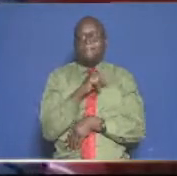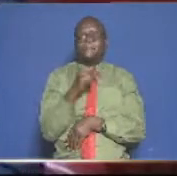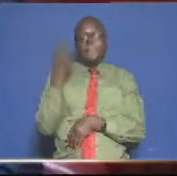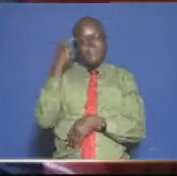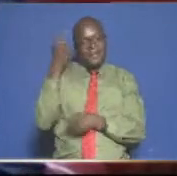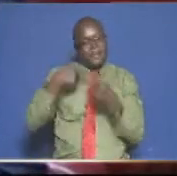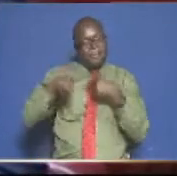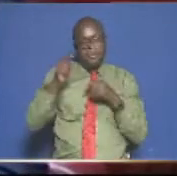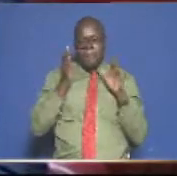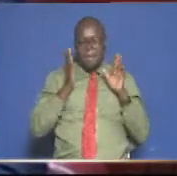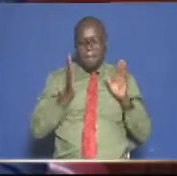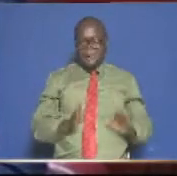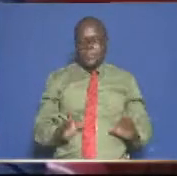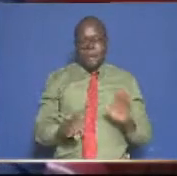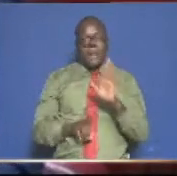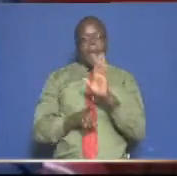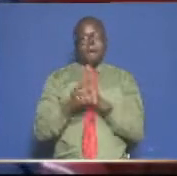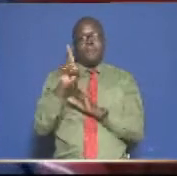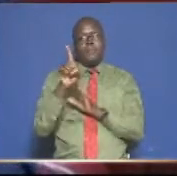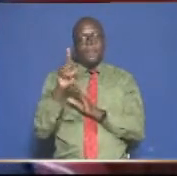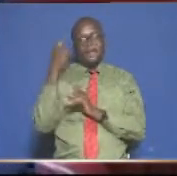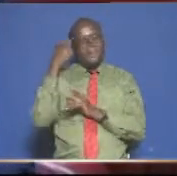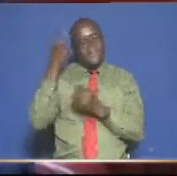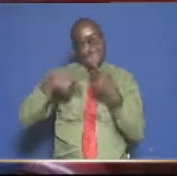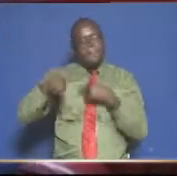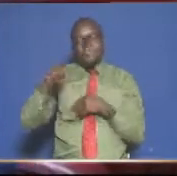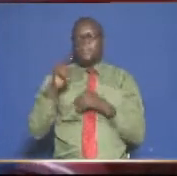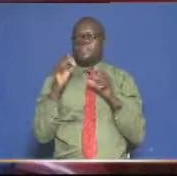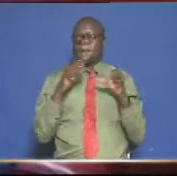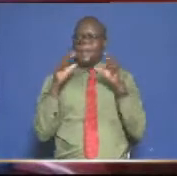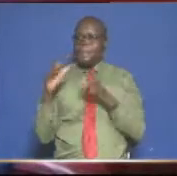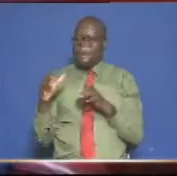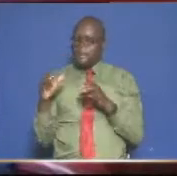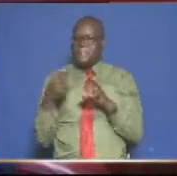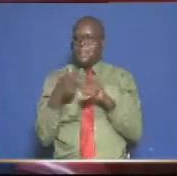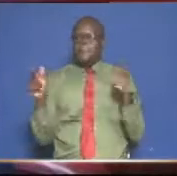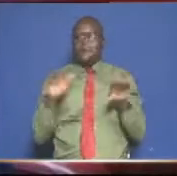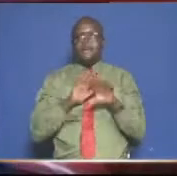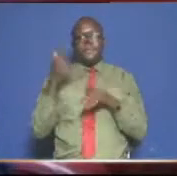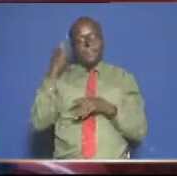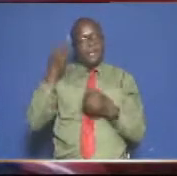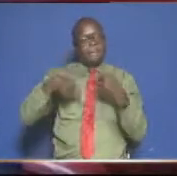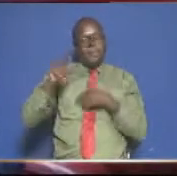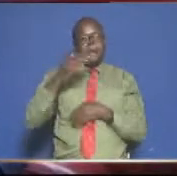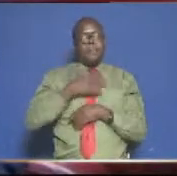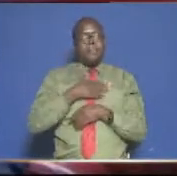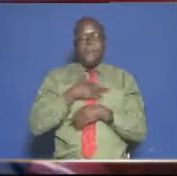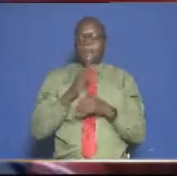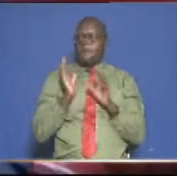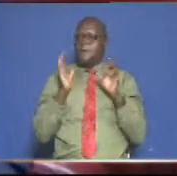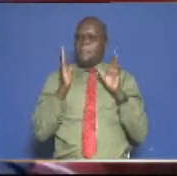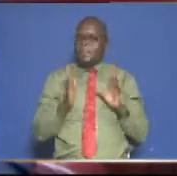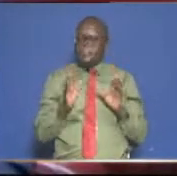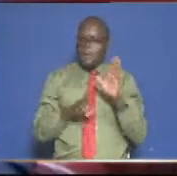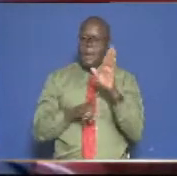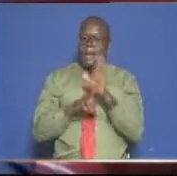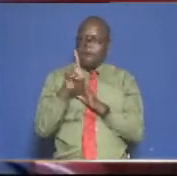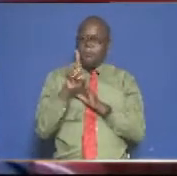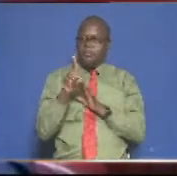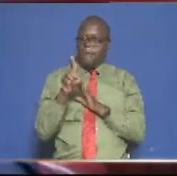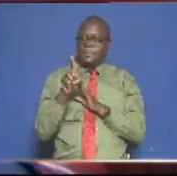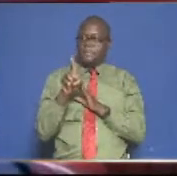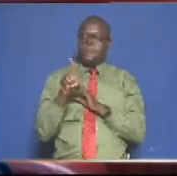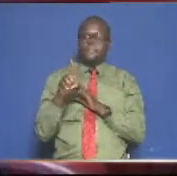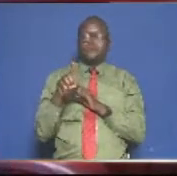my personal development. You are thinking about the party, but you are not thinking about my personal development. And immediately took